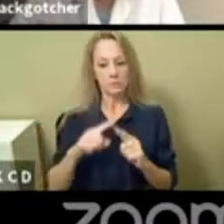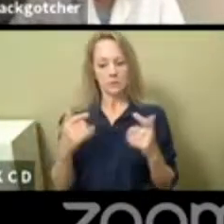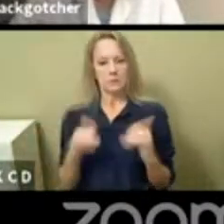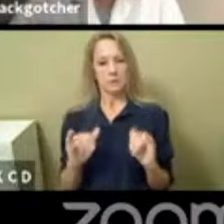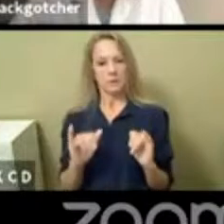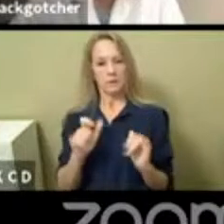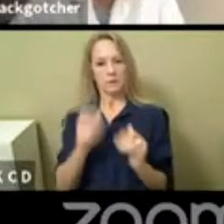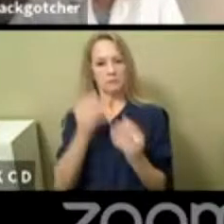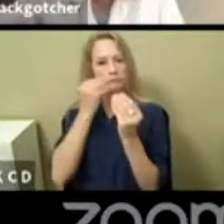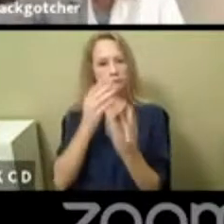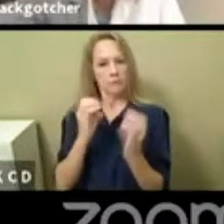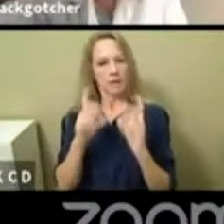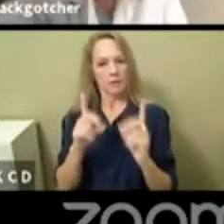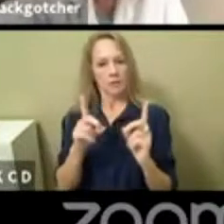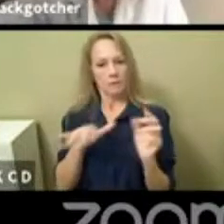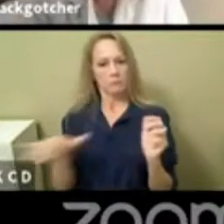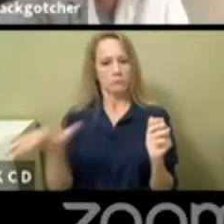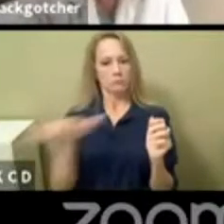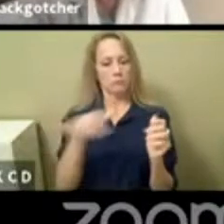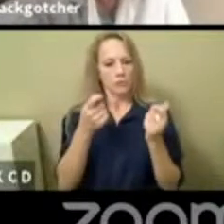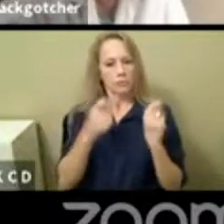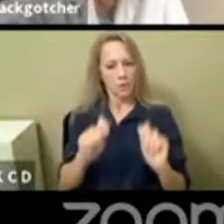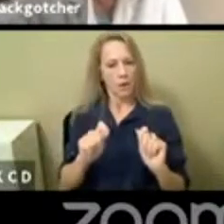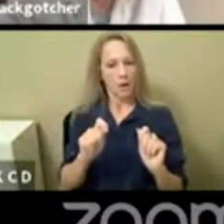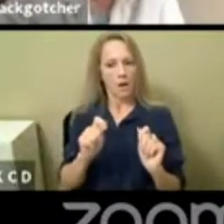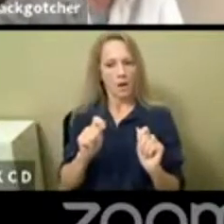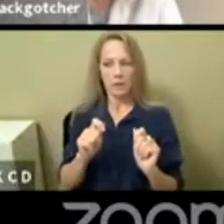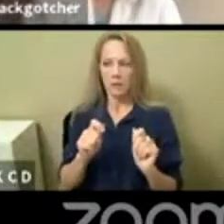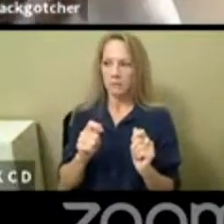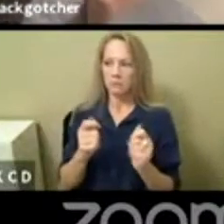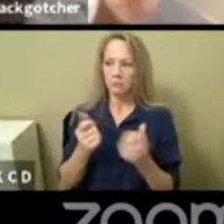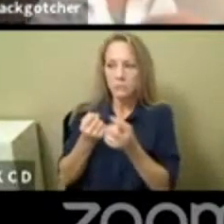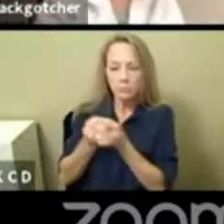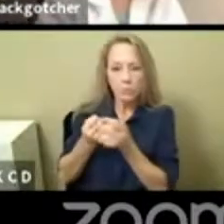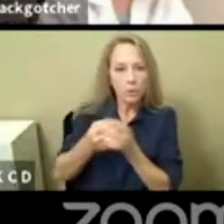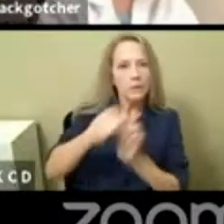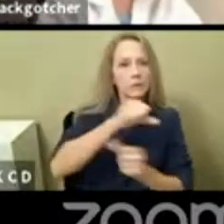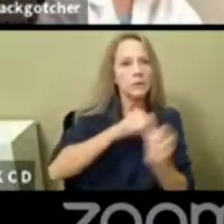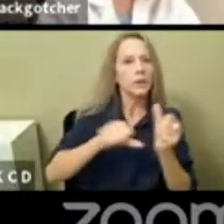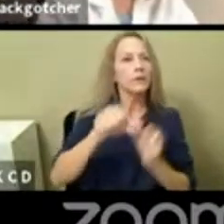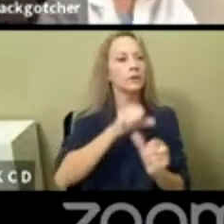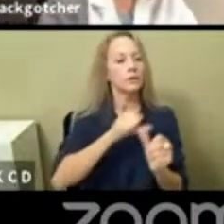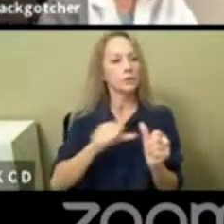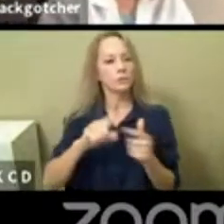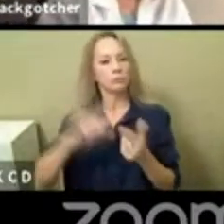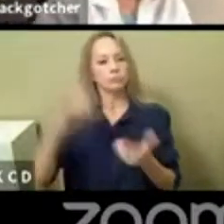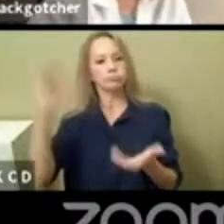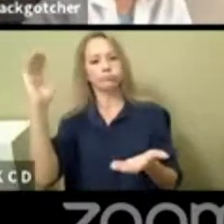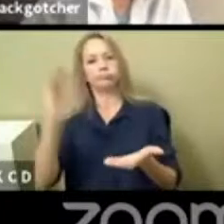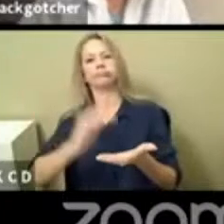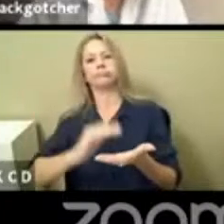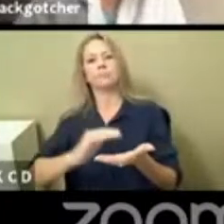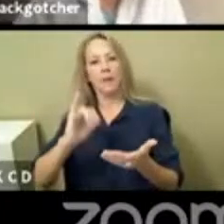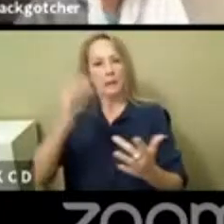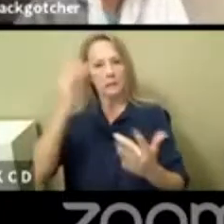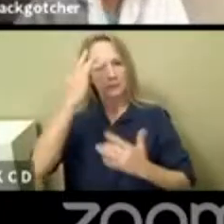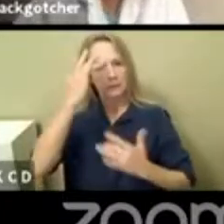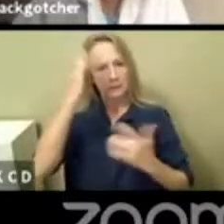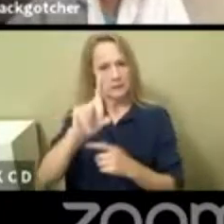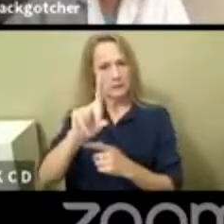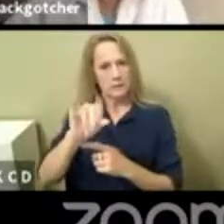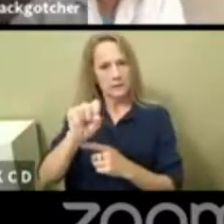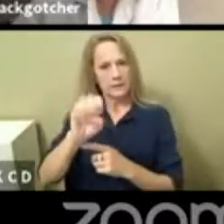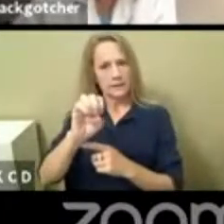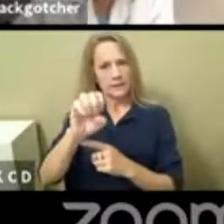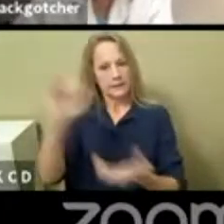everybody to come along and to be part of that group that helps drive this disease process down right now. So